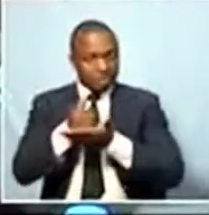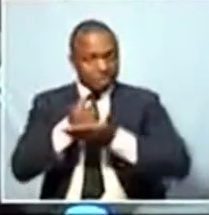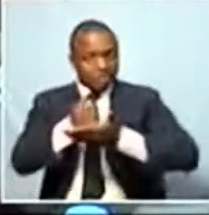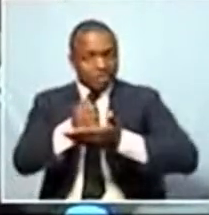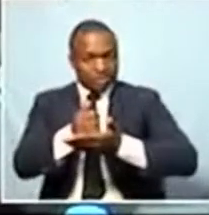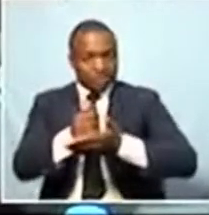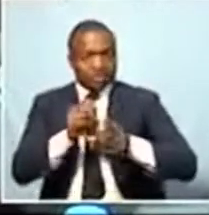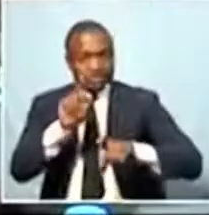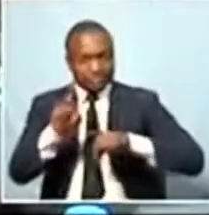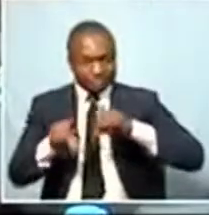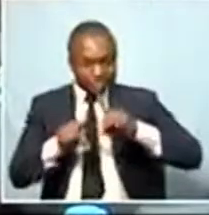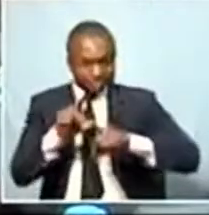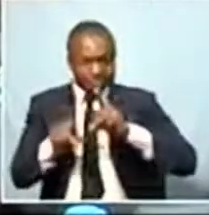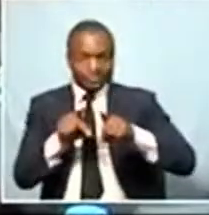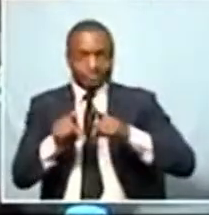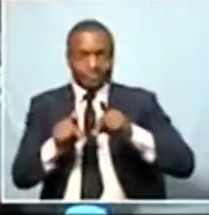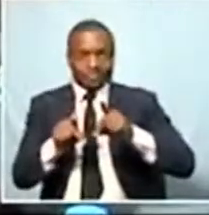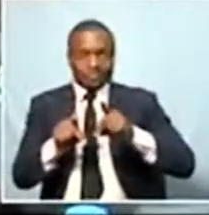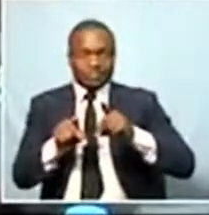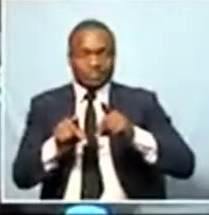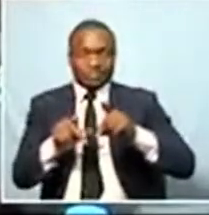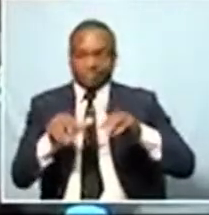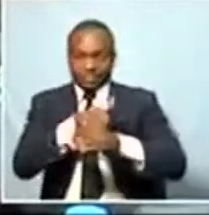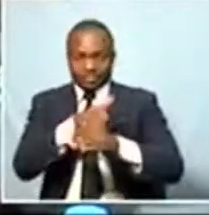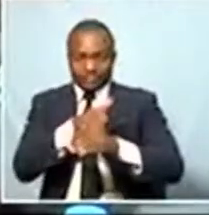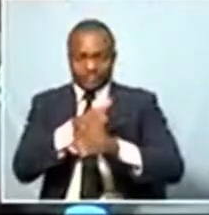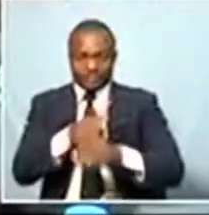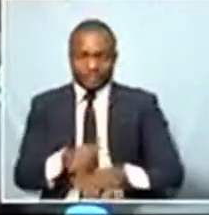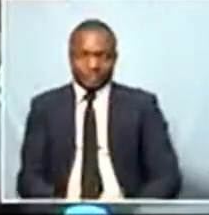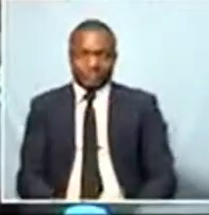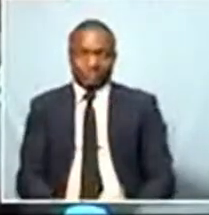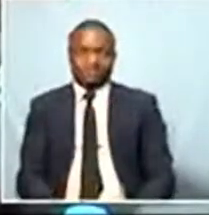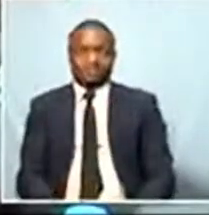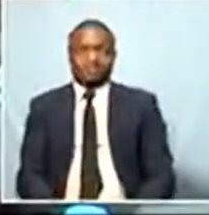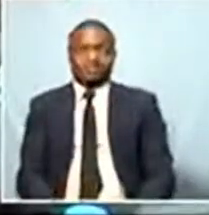victims? I thank you, Chair.